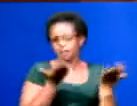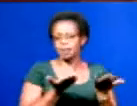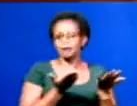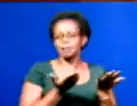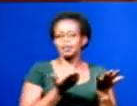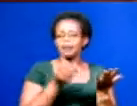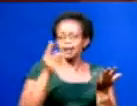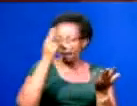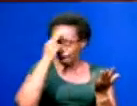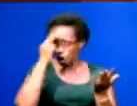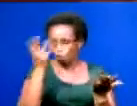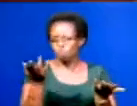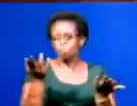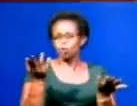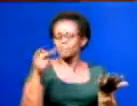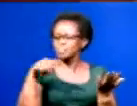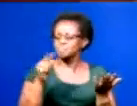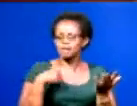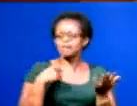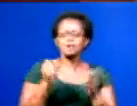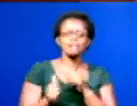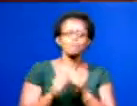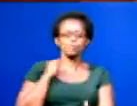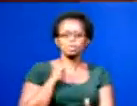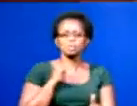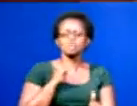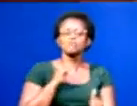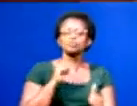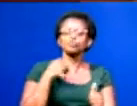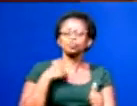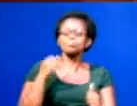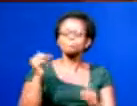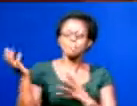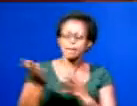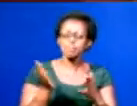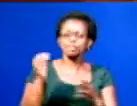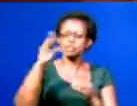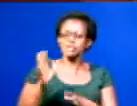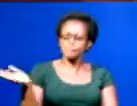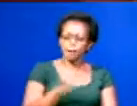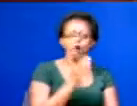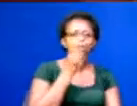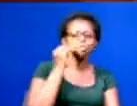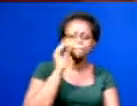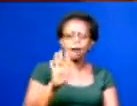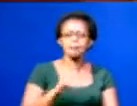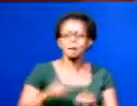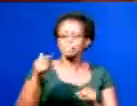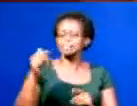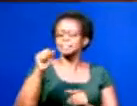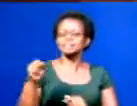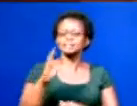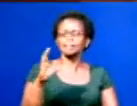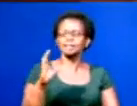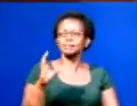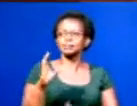are going rogue and denying our teachers to be taken back to their home counties? Yet the TSC, Mr. Speaker,